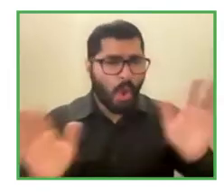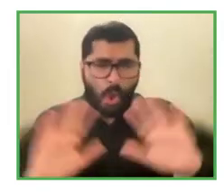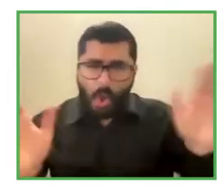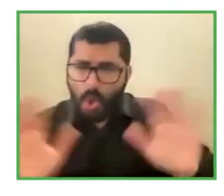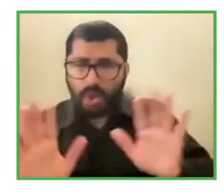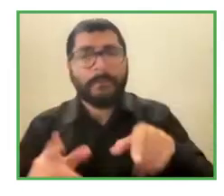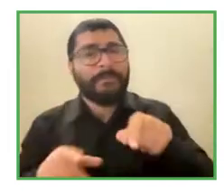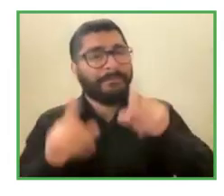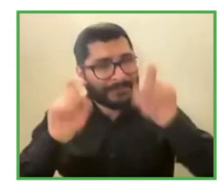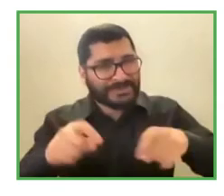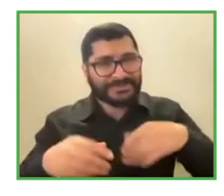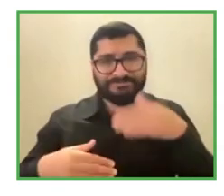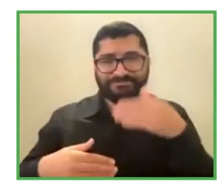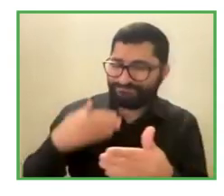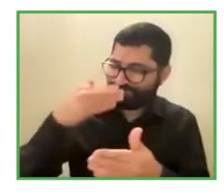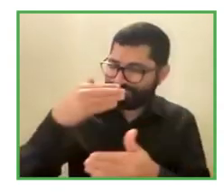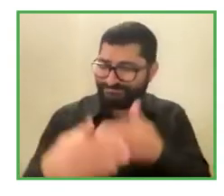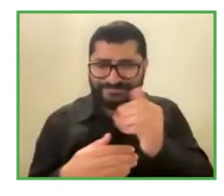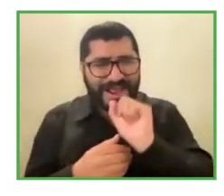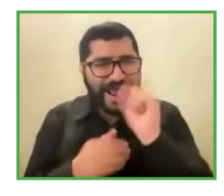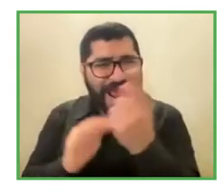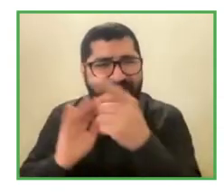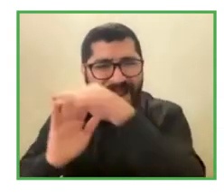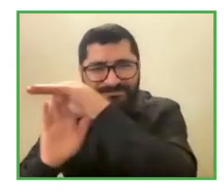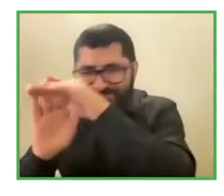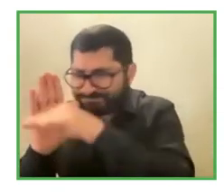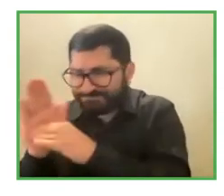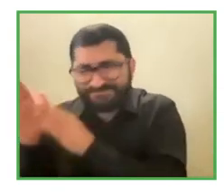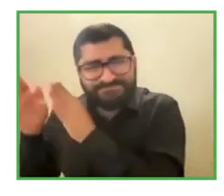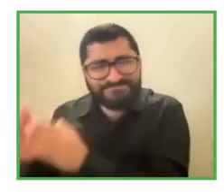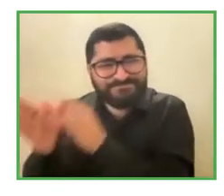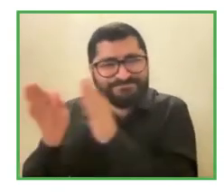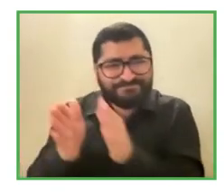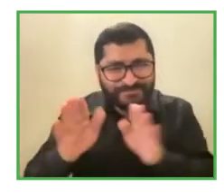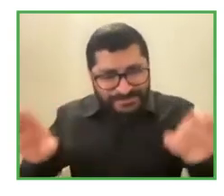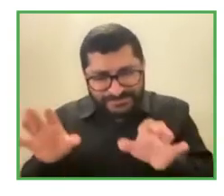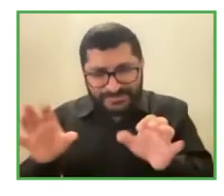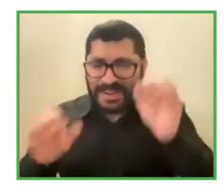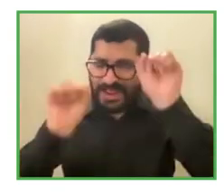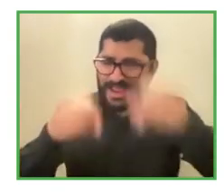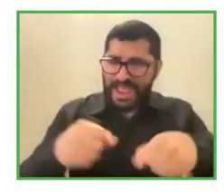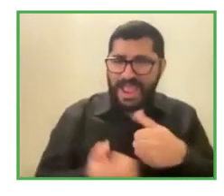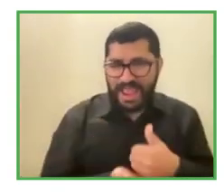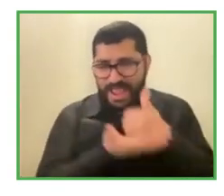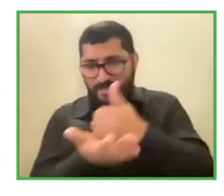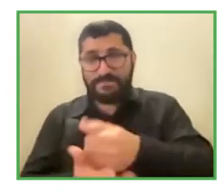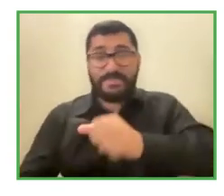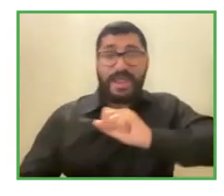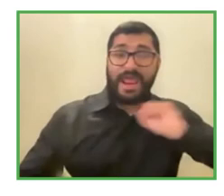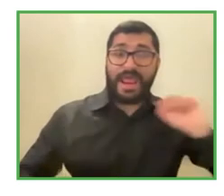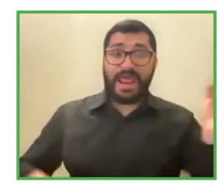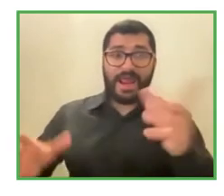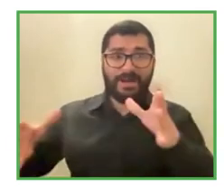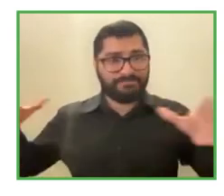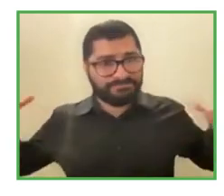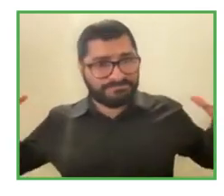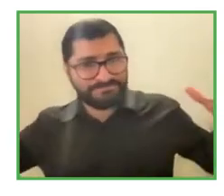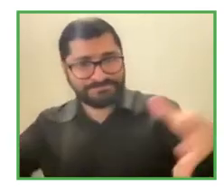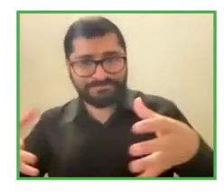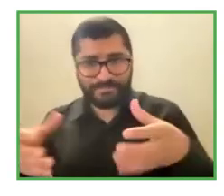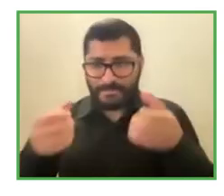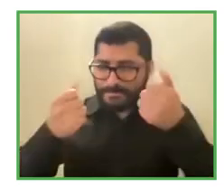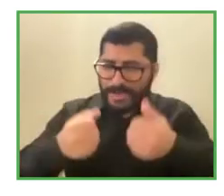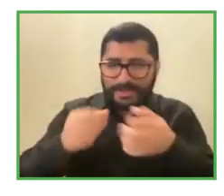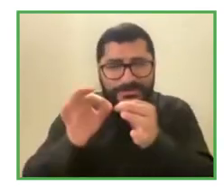get frustrated. This is a process, and all of the stages, I think, that are going to help us to have